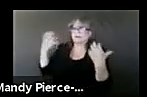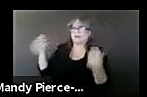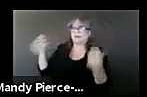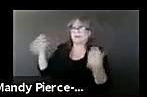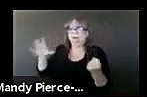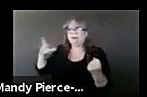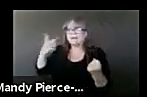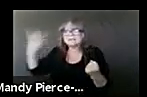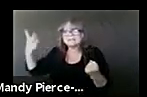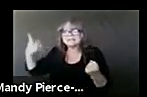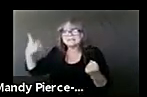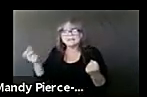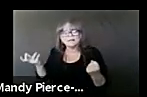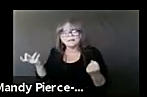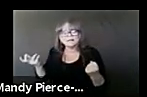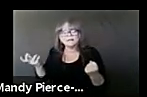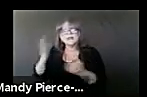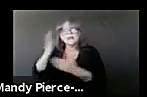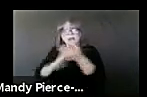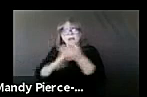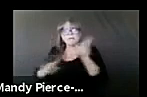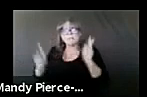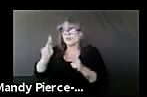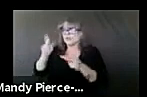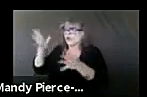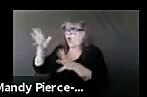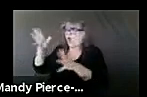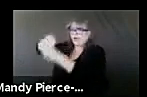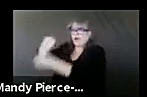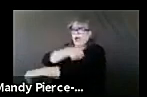Jill, would you like me to take that question?